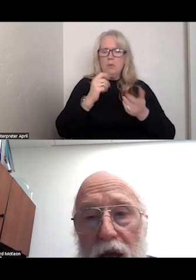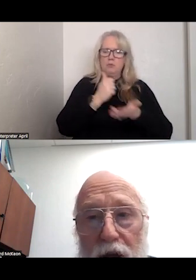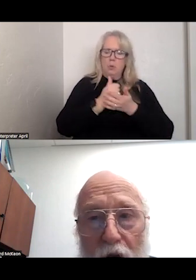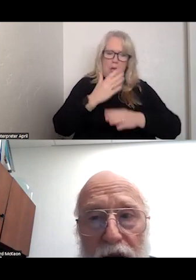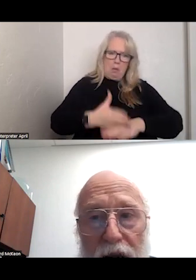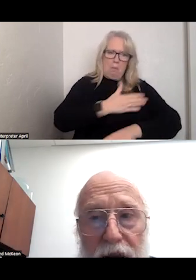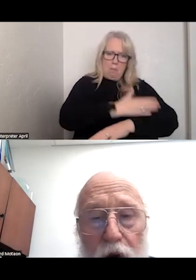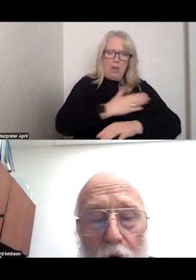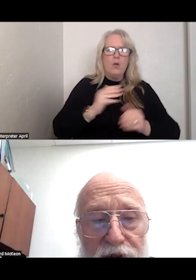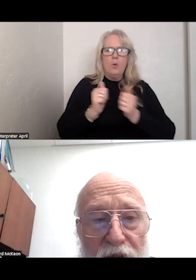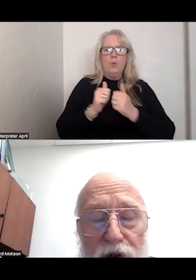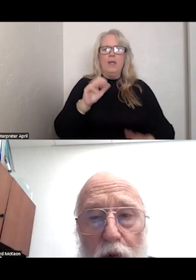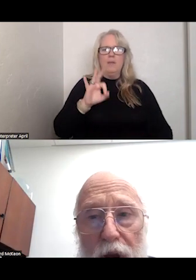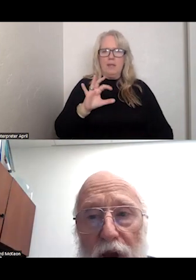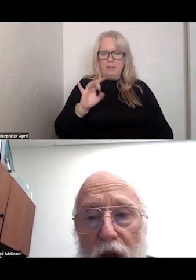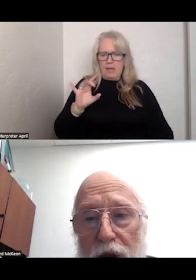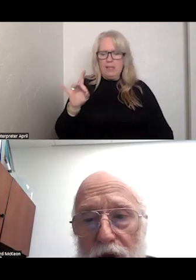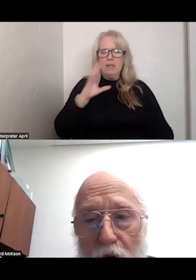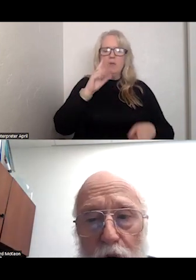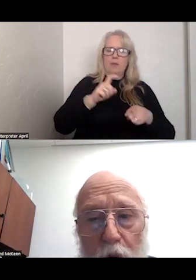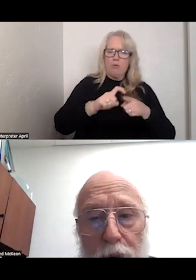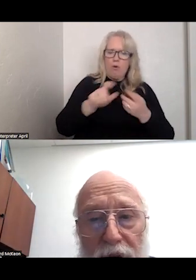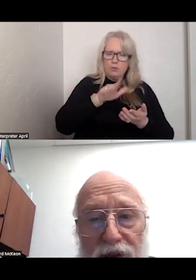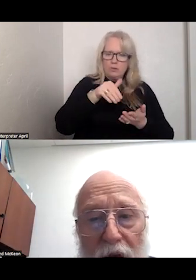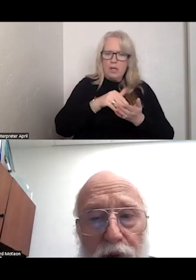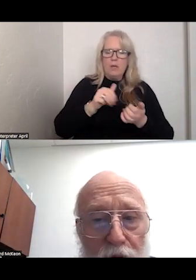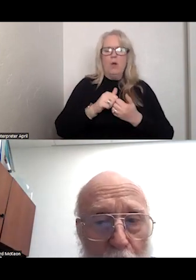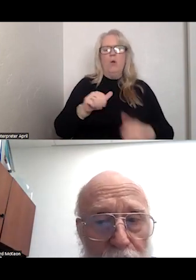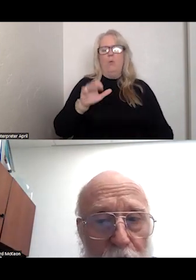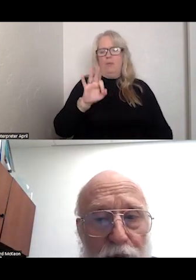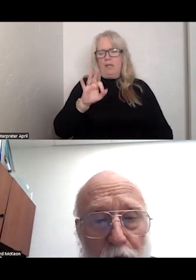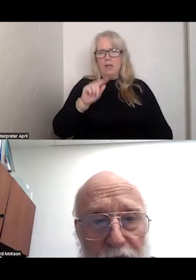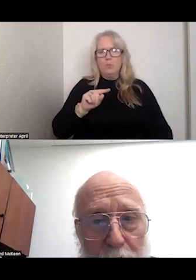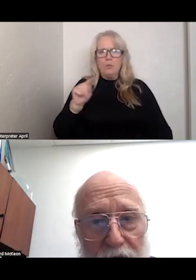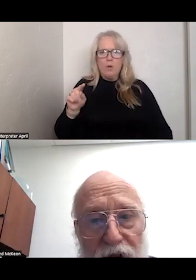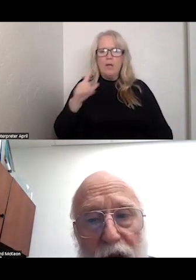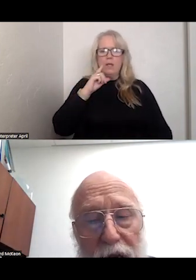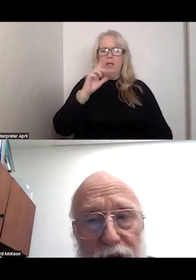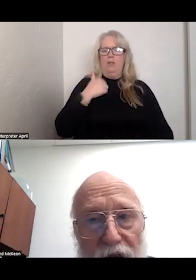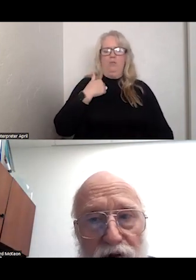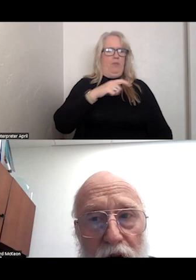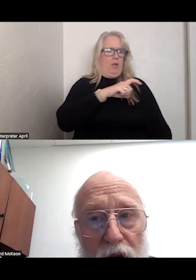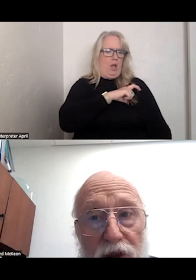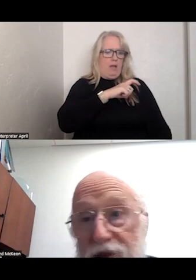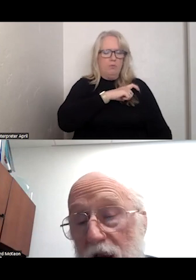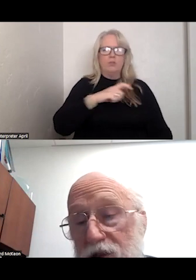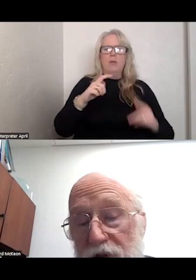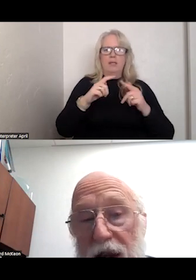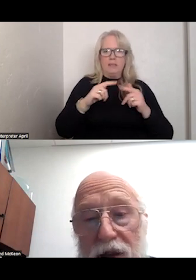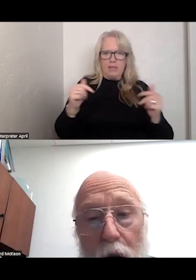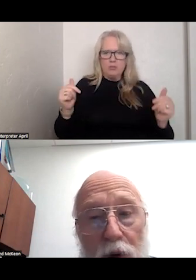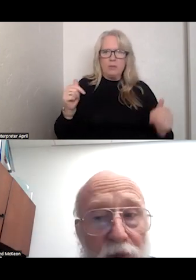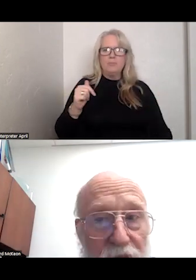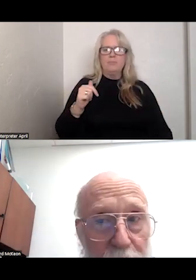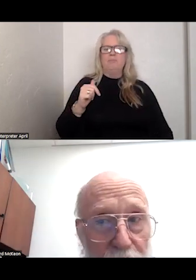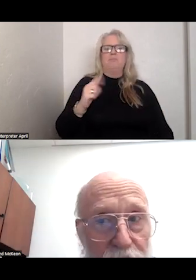the 988 call center, with the 911 PSAPs, with law enforcement, with EMS, et cetera. The size of that